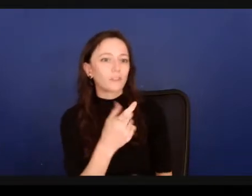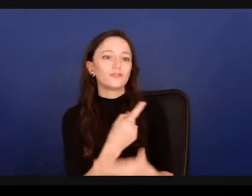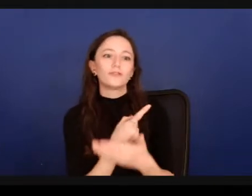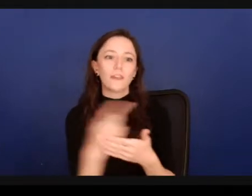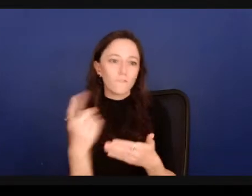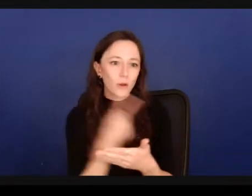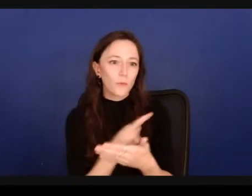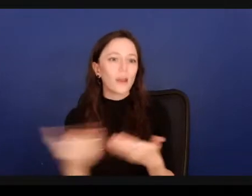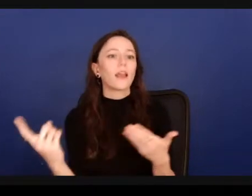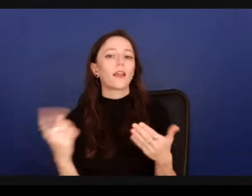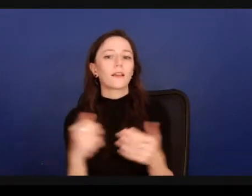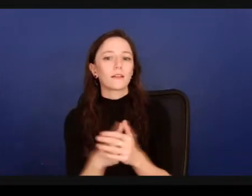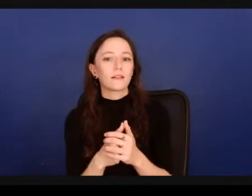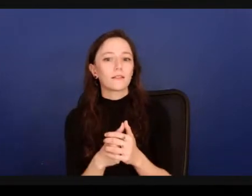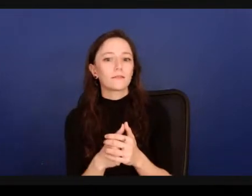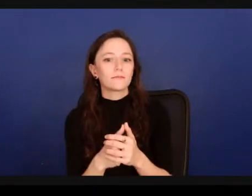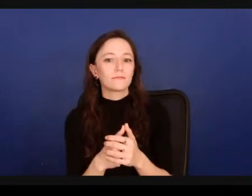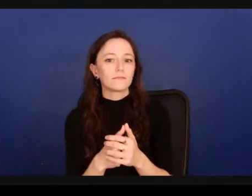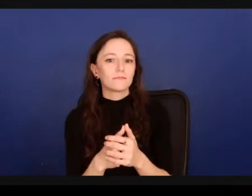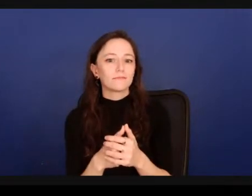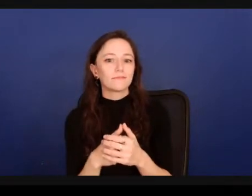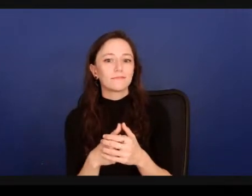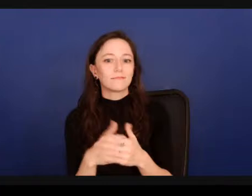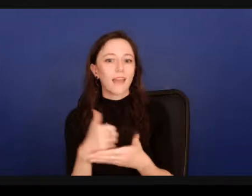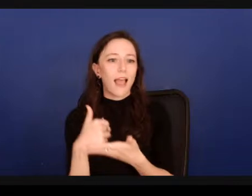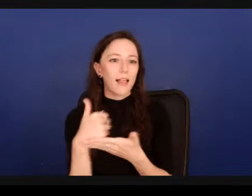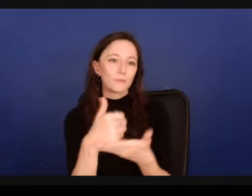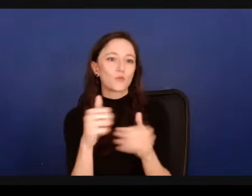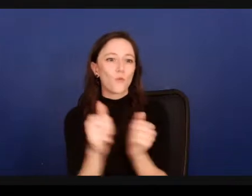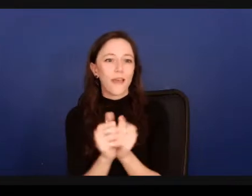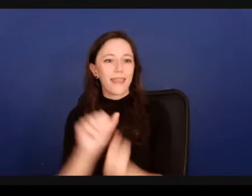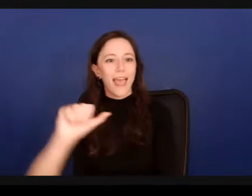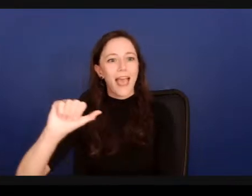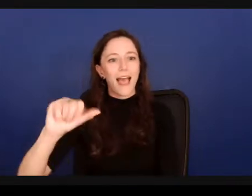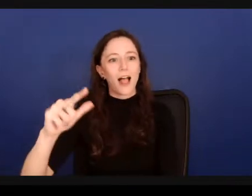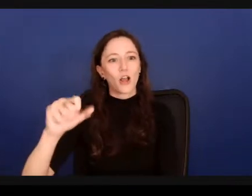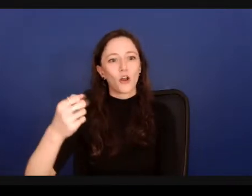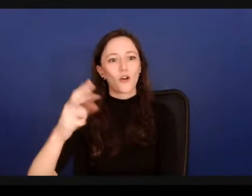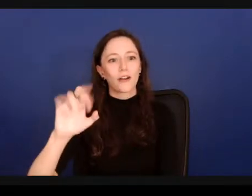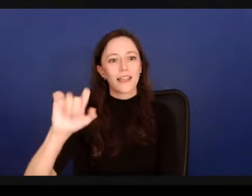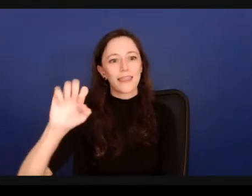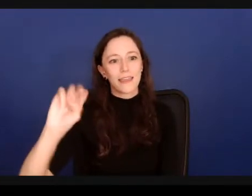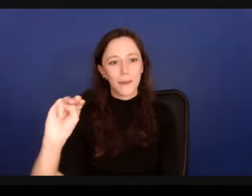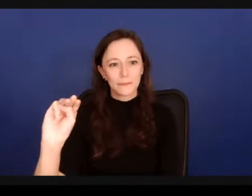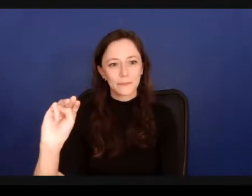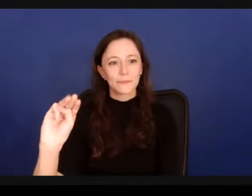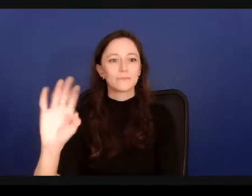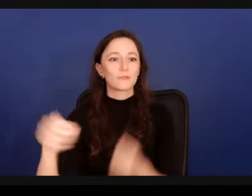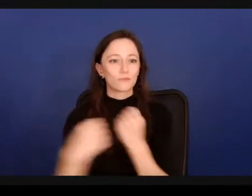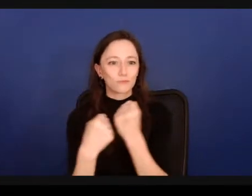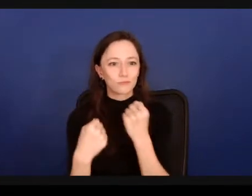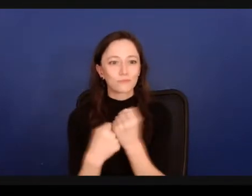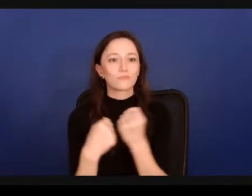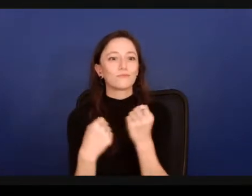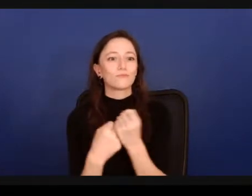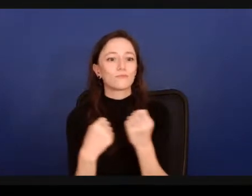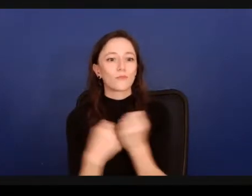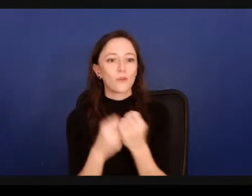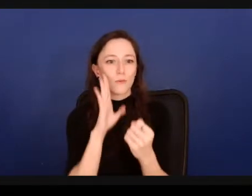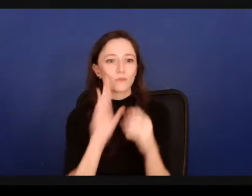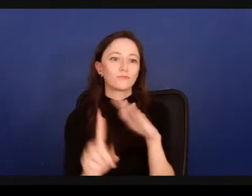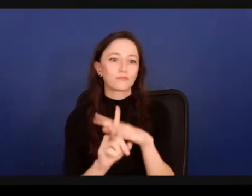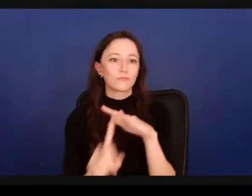helped us get to where we are and gets us, more and more people that are maybe prepared a little bit more than they would have been